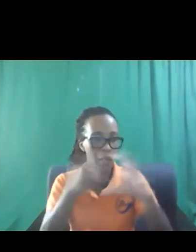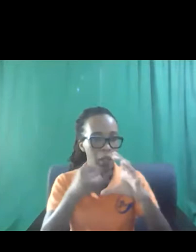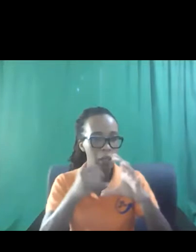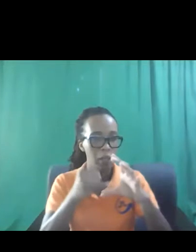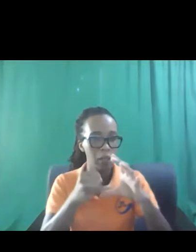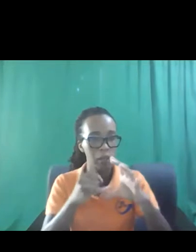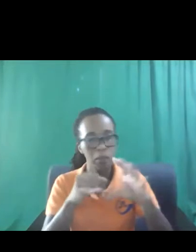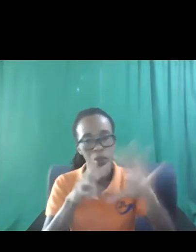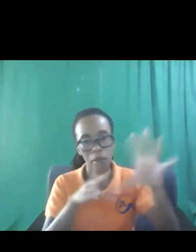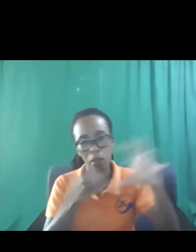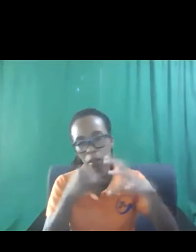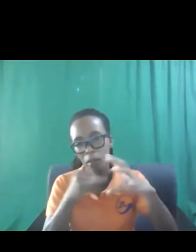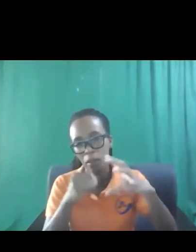different